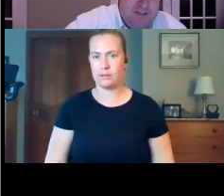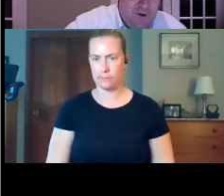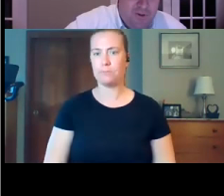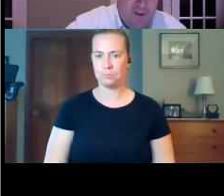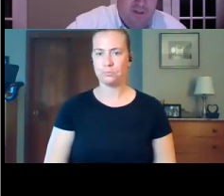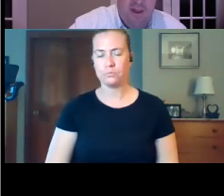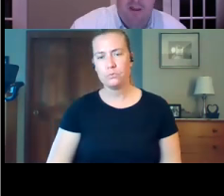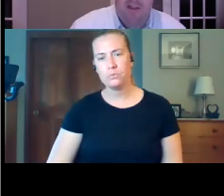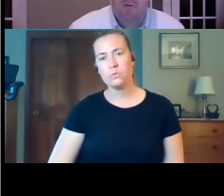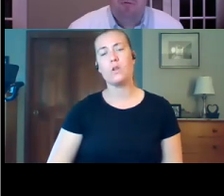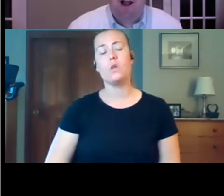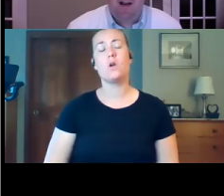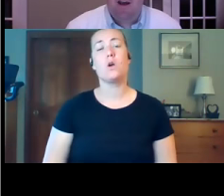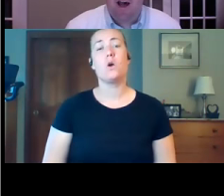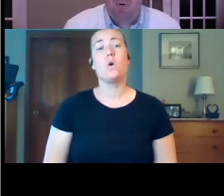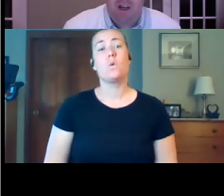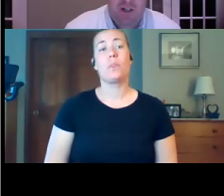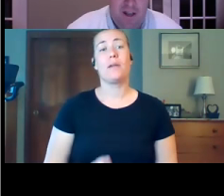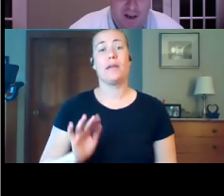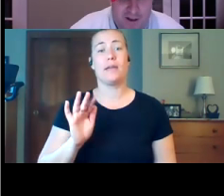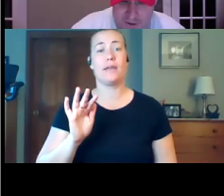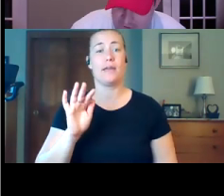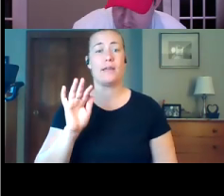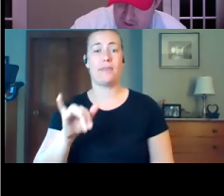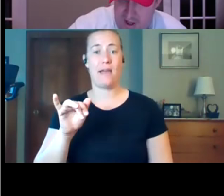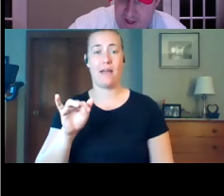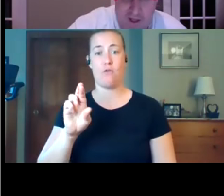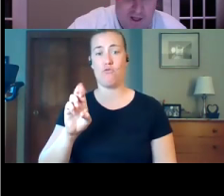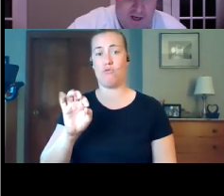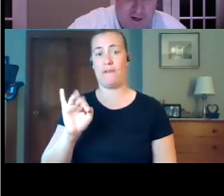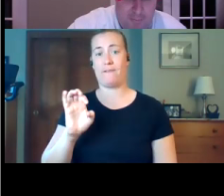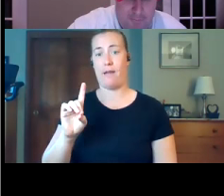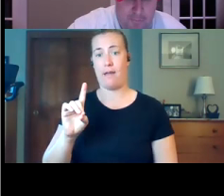And so the refined compilation that is from the